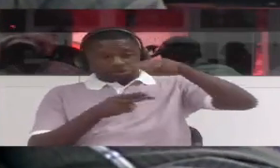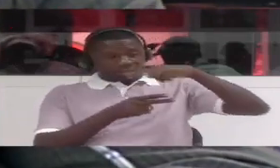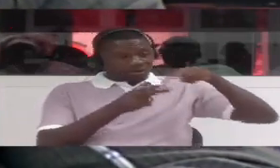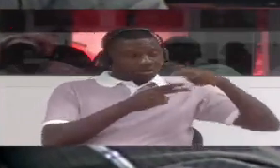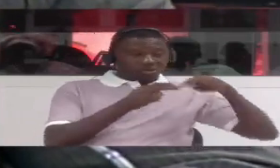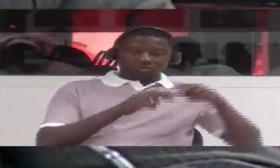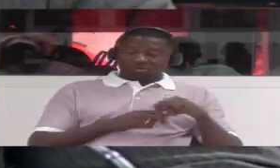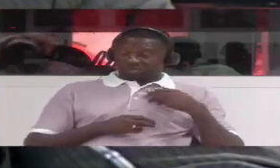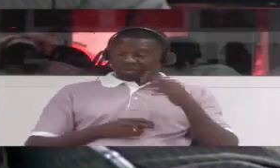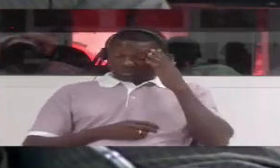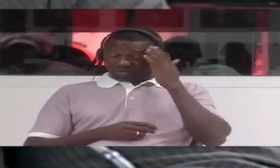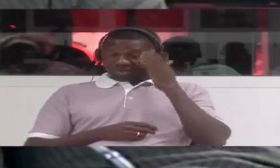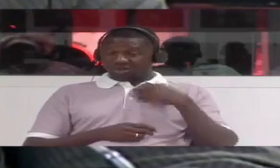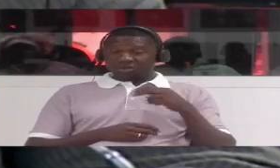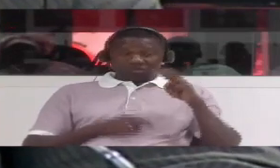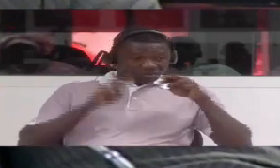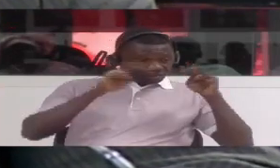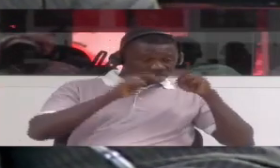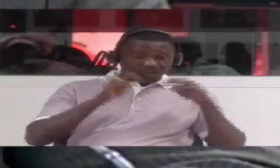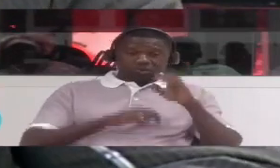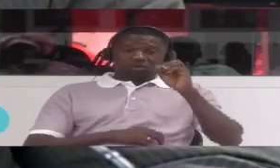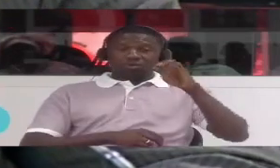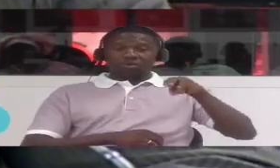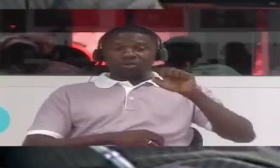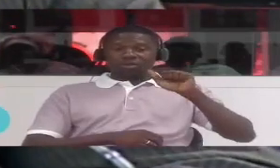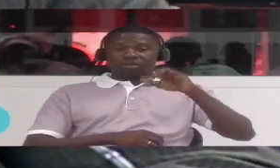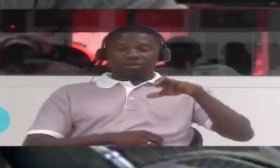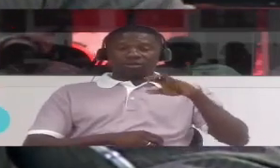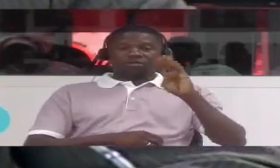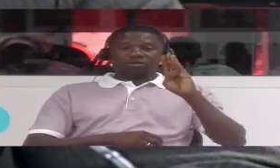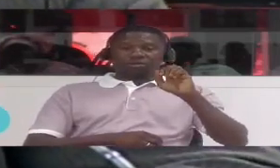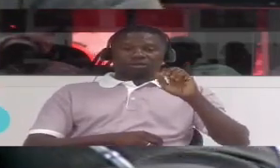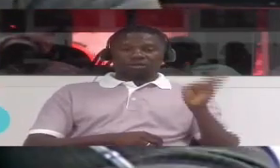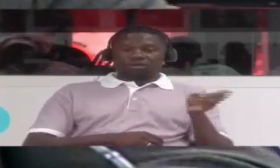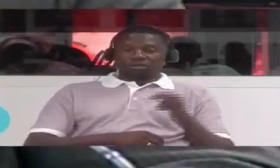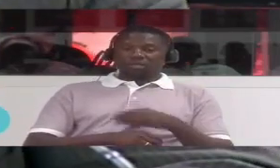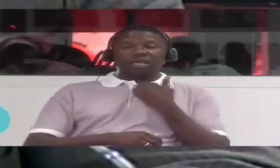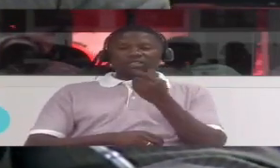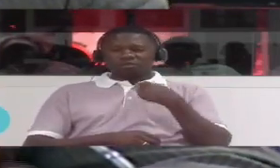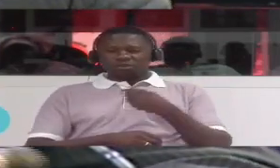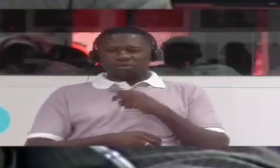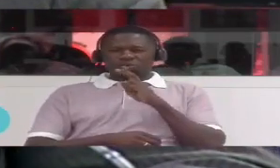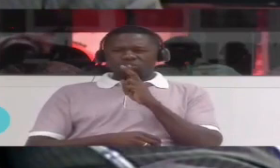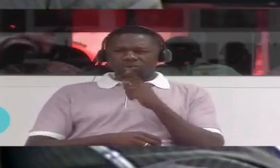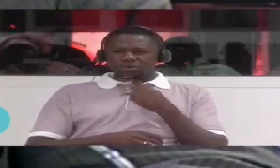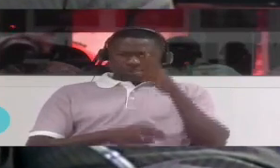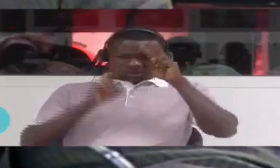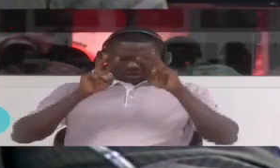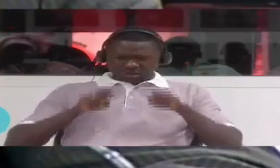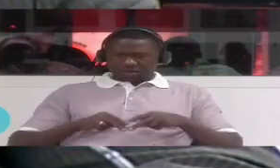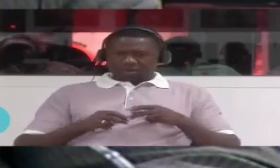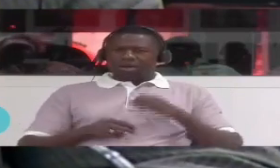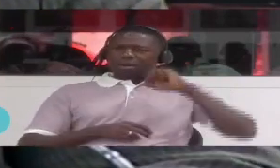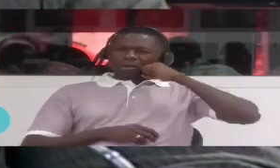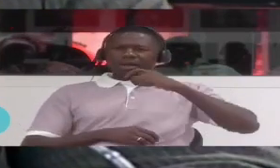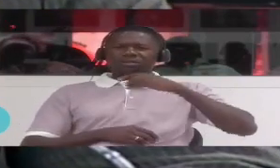for Omar Ba. They asked me what was his description. Was, you know, the black teen man who used to limp? They got all that information. That was all correct about